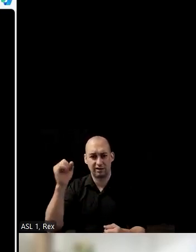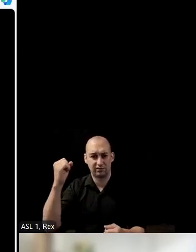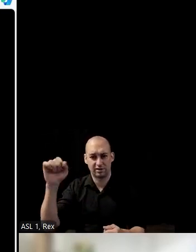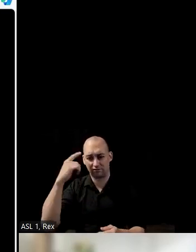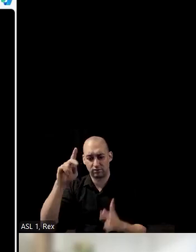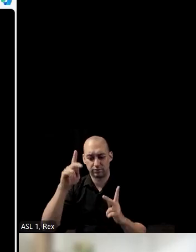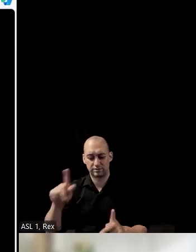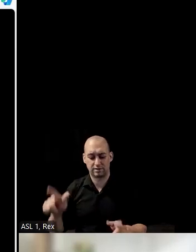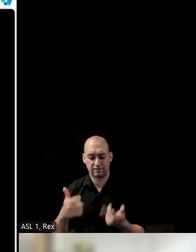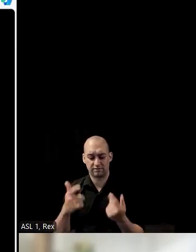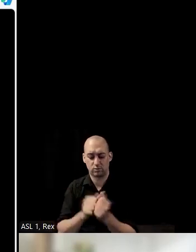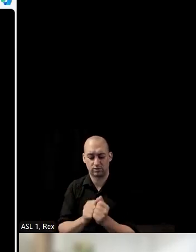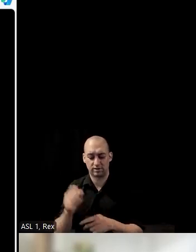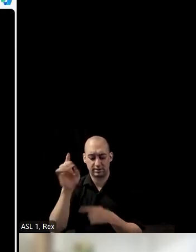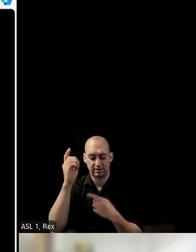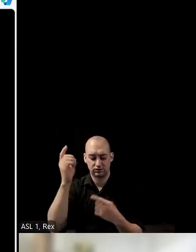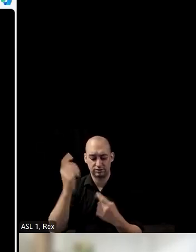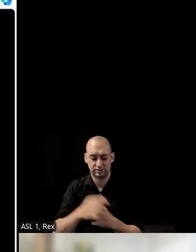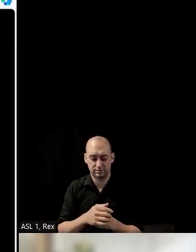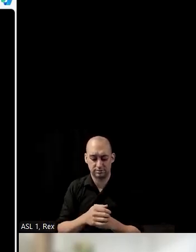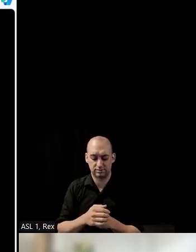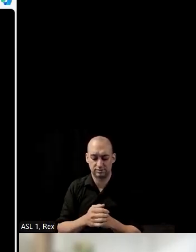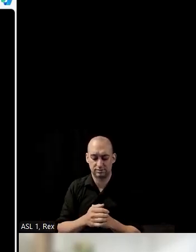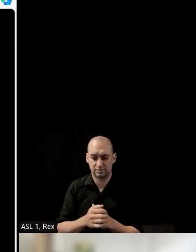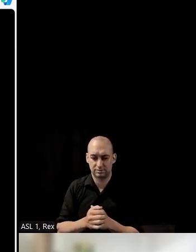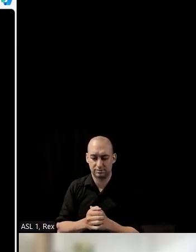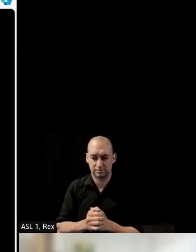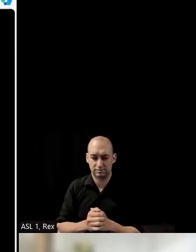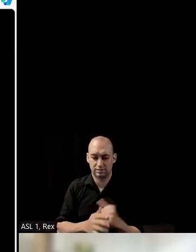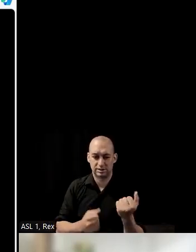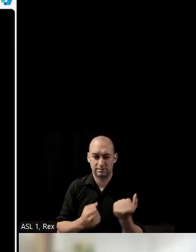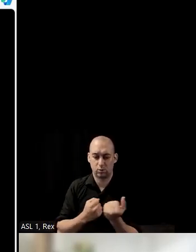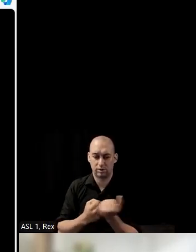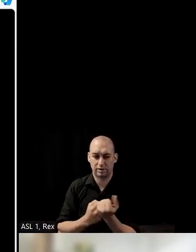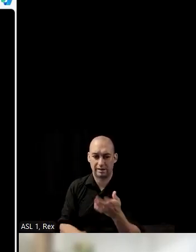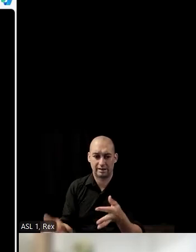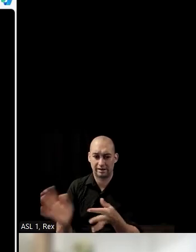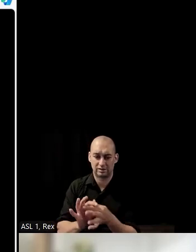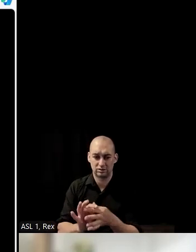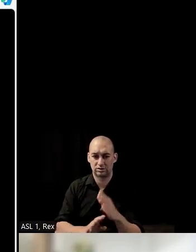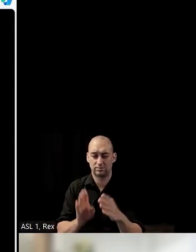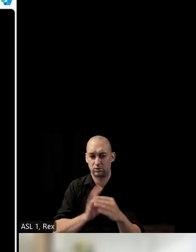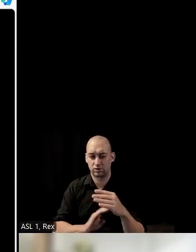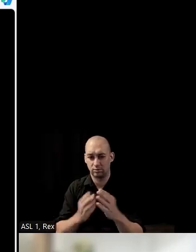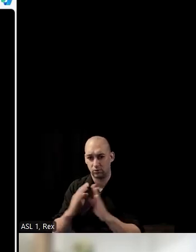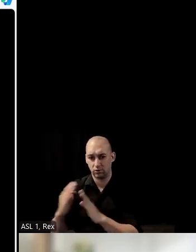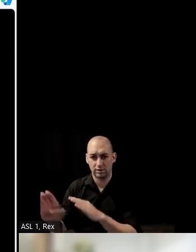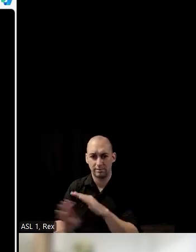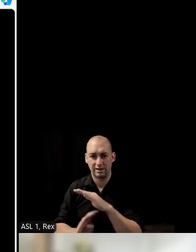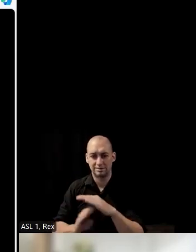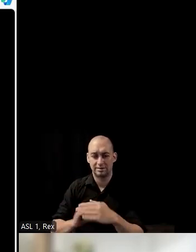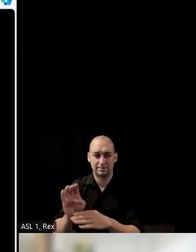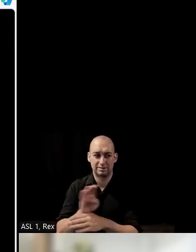with dementia. They provide support linkages to community-based resources on advanced